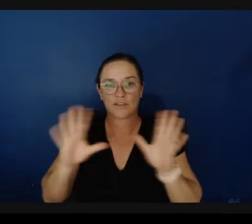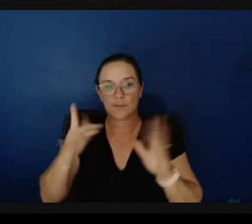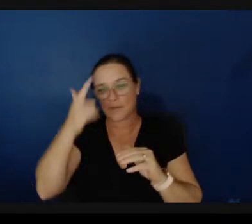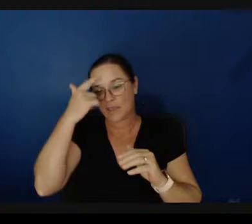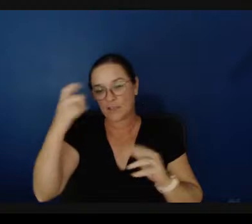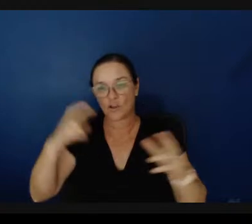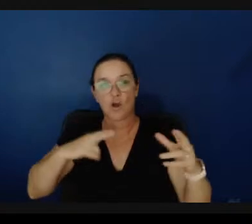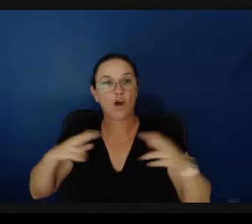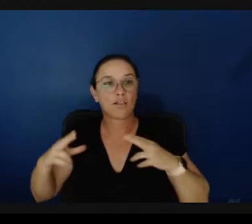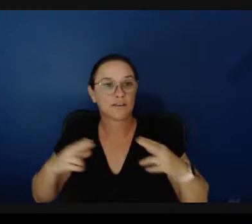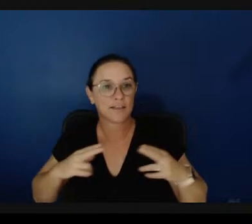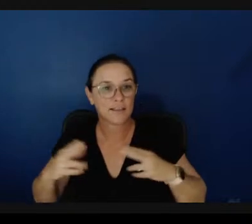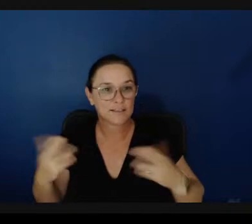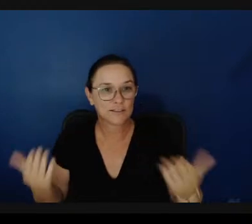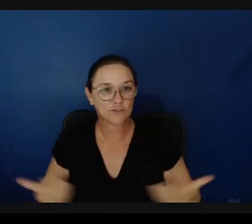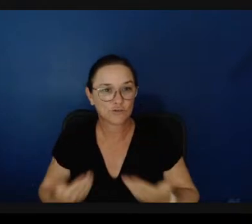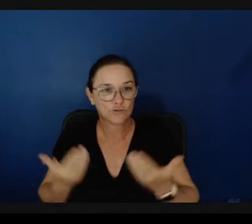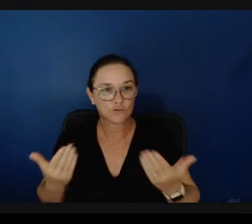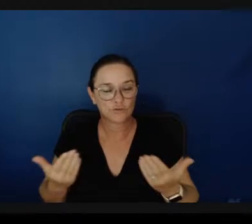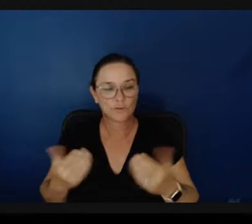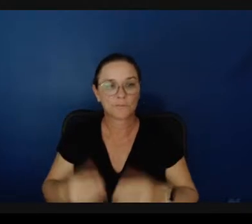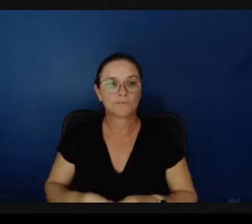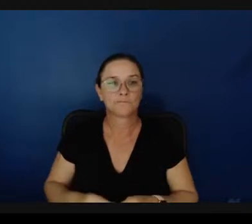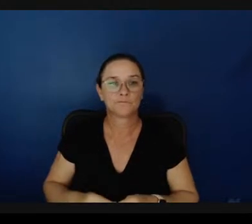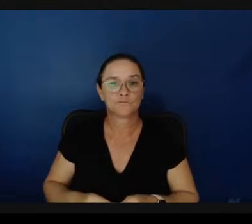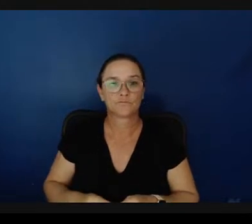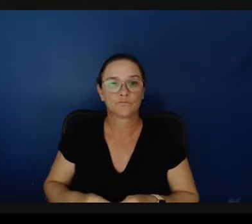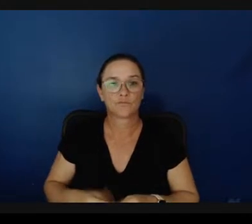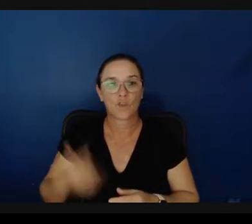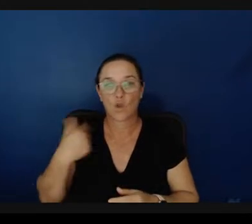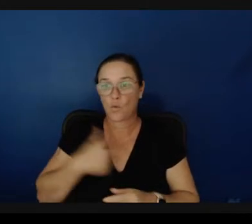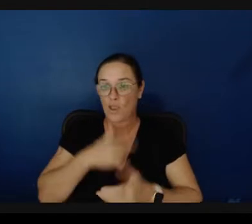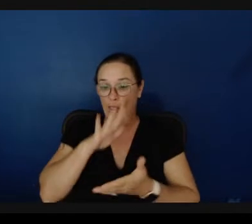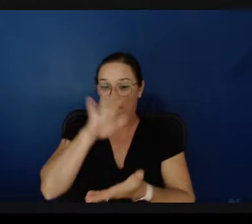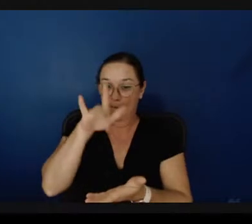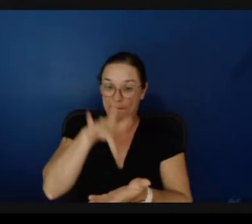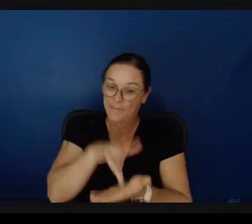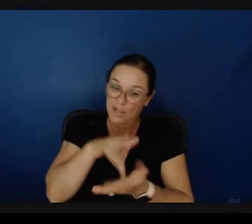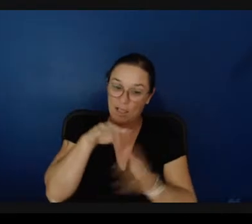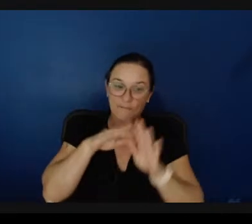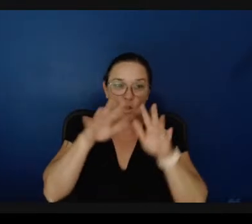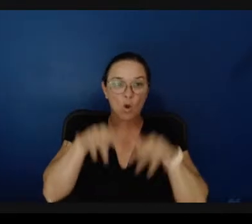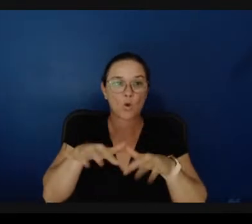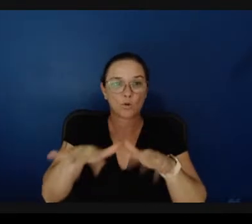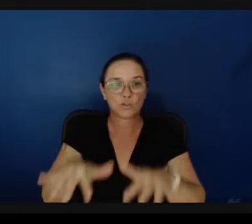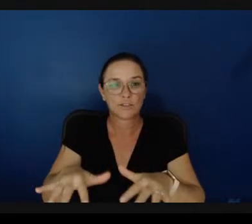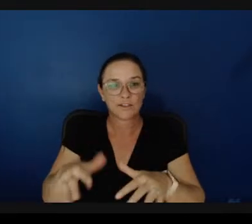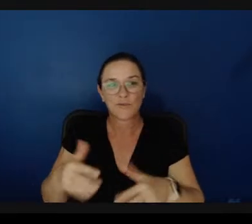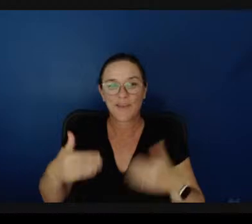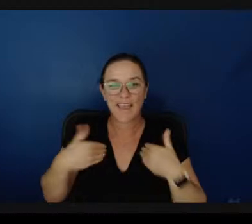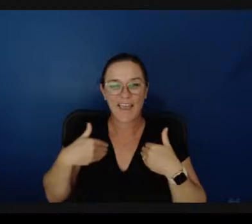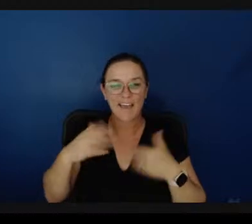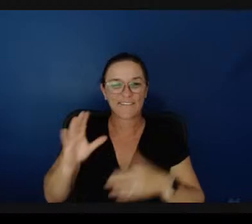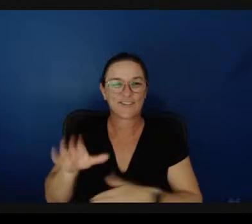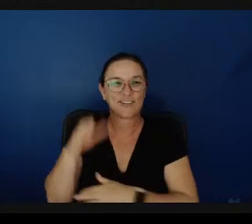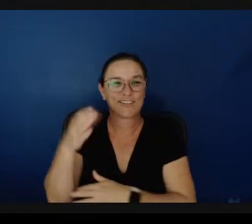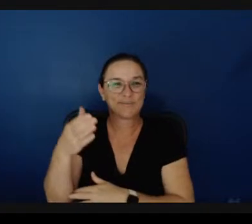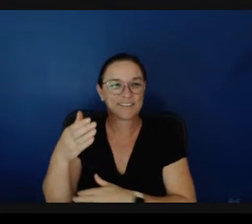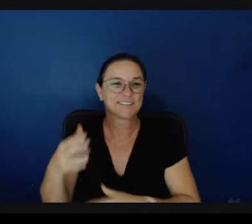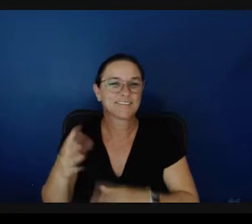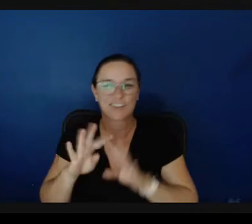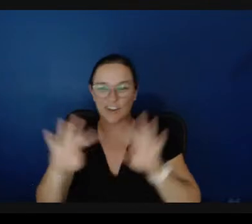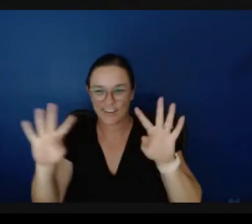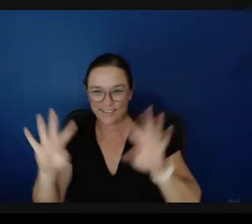is the holidays here. Even though we are tucked out into the middle of the Pacific Ocean, there's holidays out here. But let's go around the